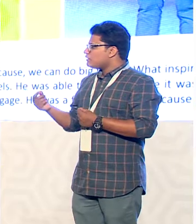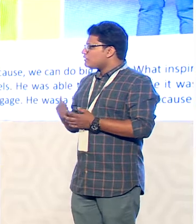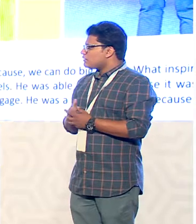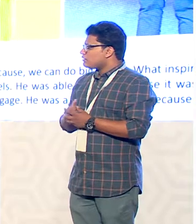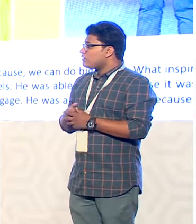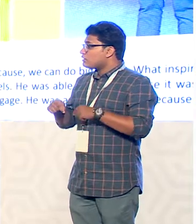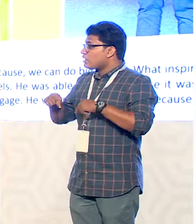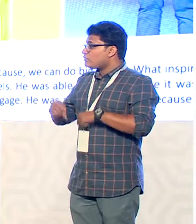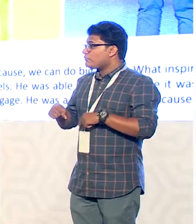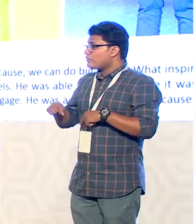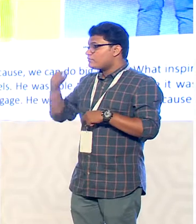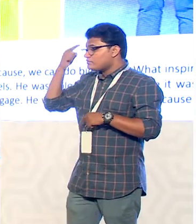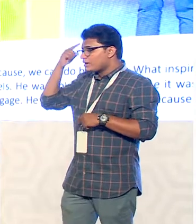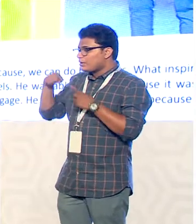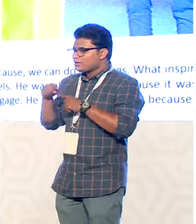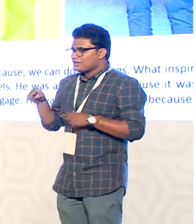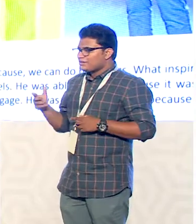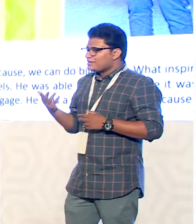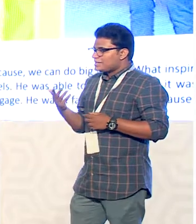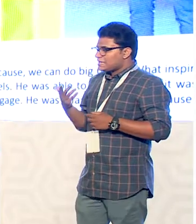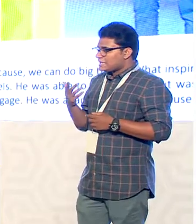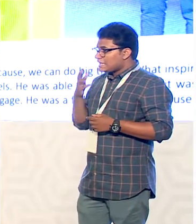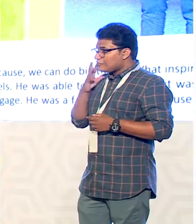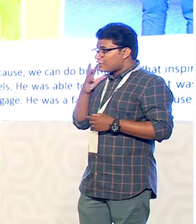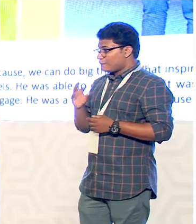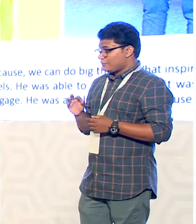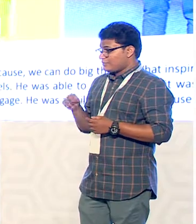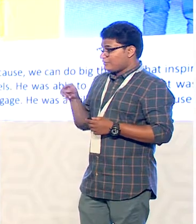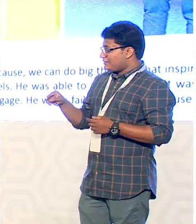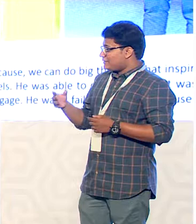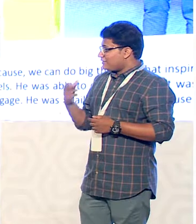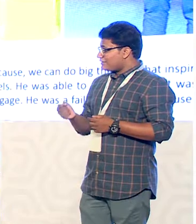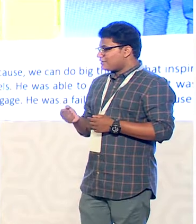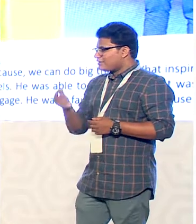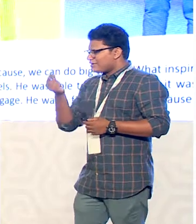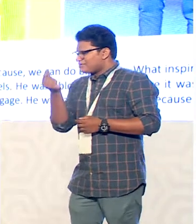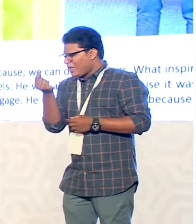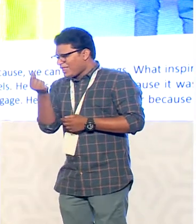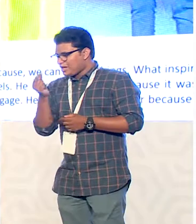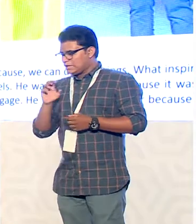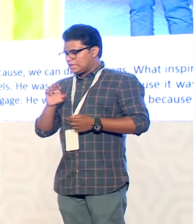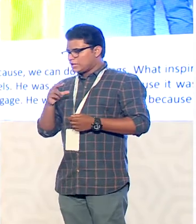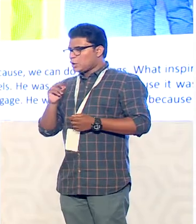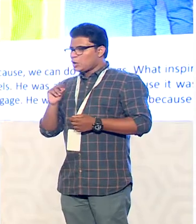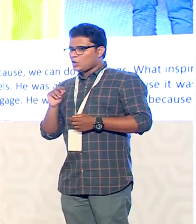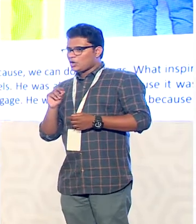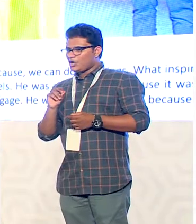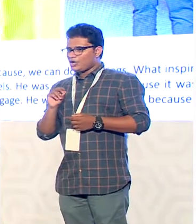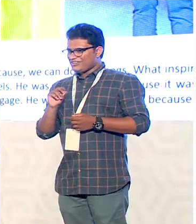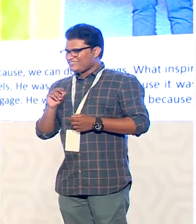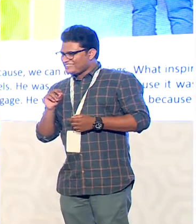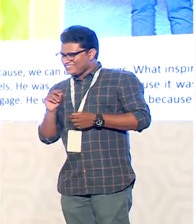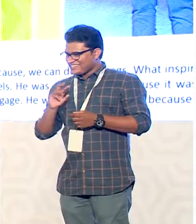Okay, now think about it. If he were to have a small ego response to that